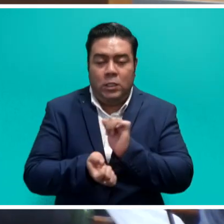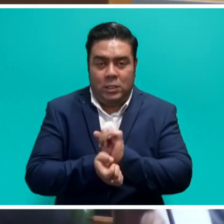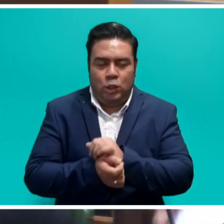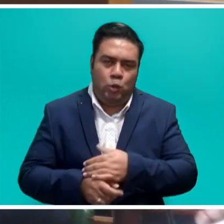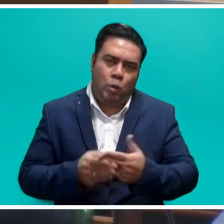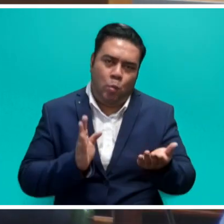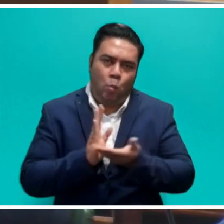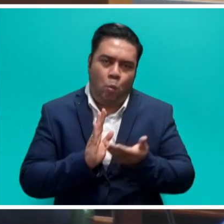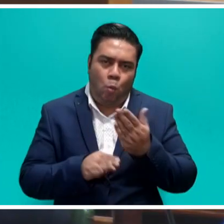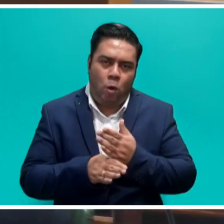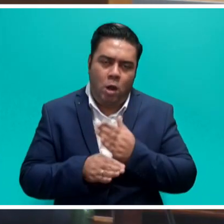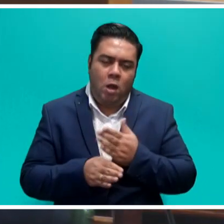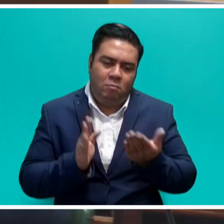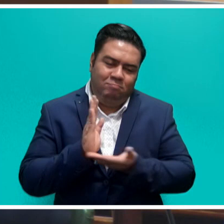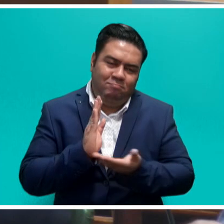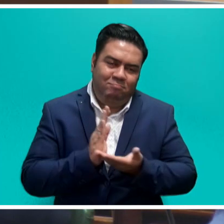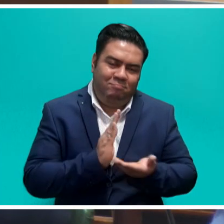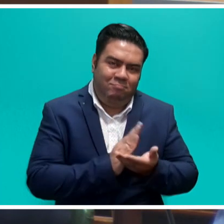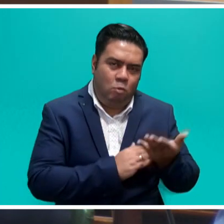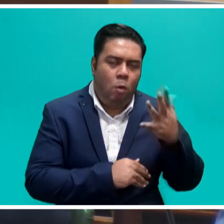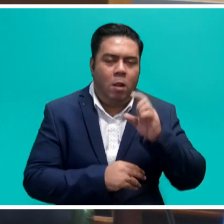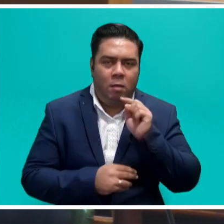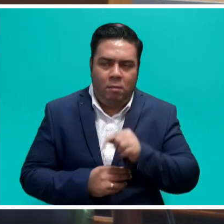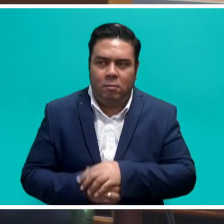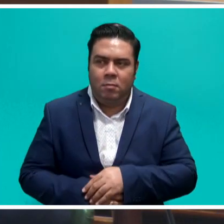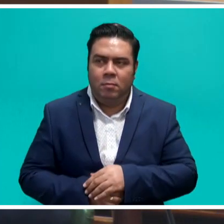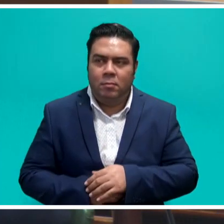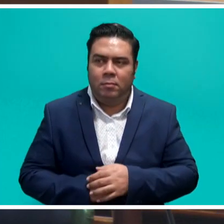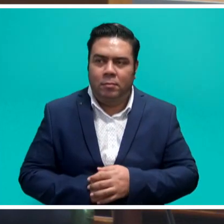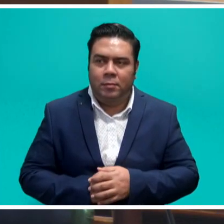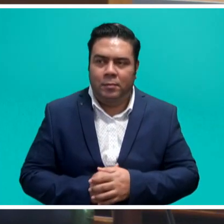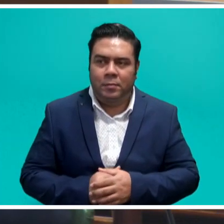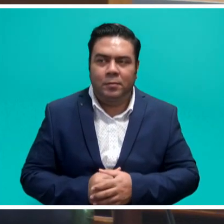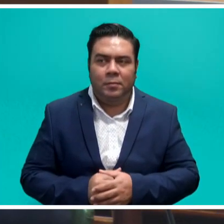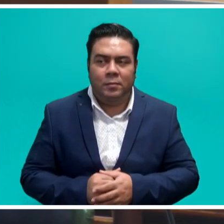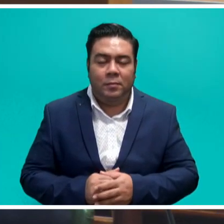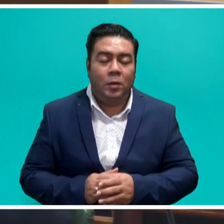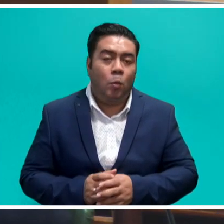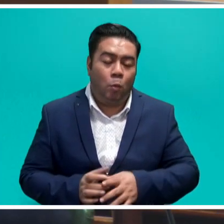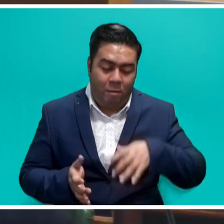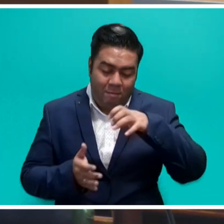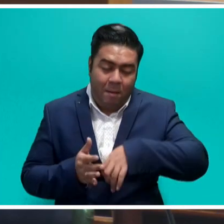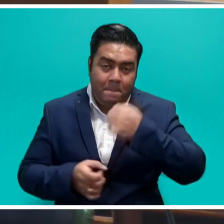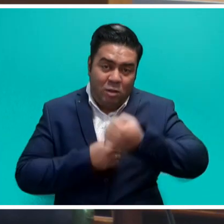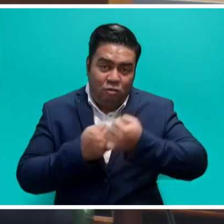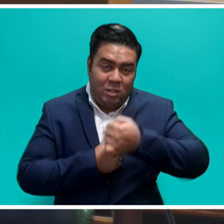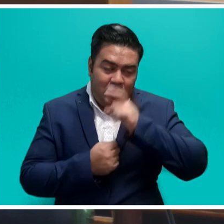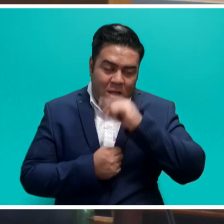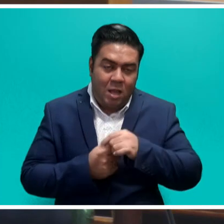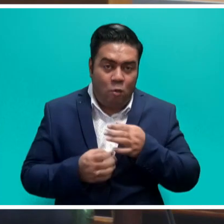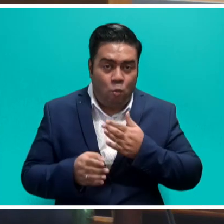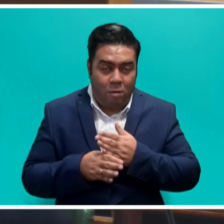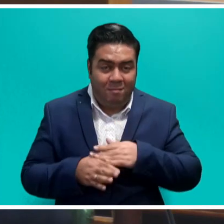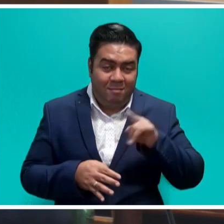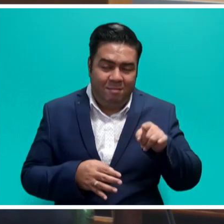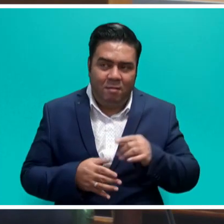burdens of the farmers in the hill areas where the current mechanical harvesters are not able to operate,